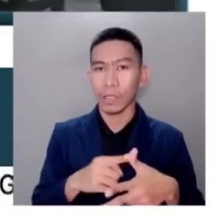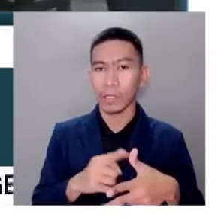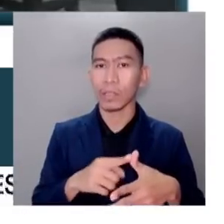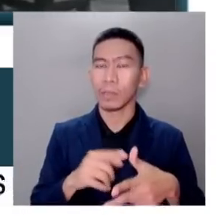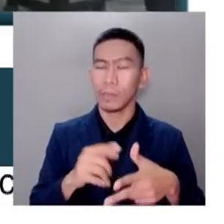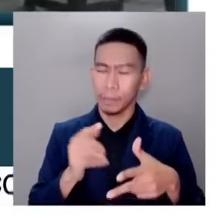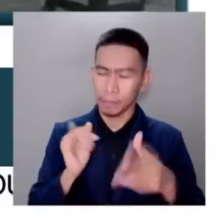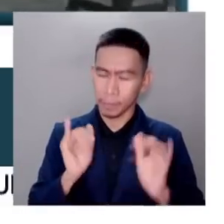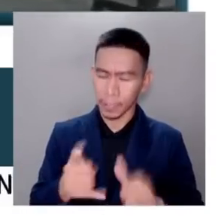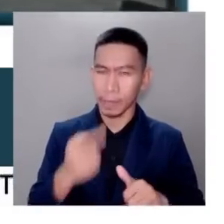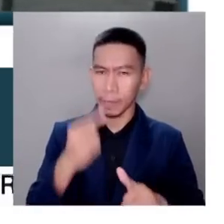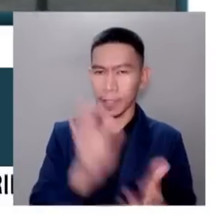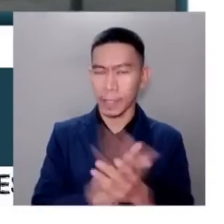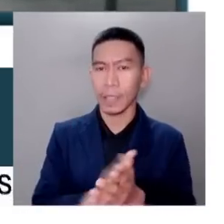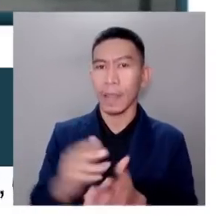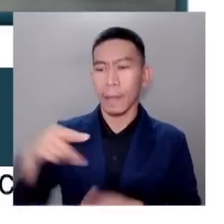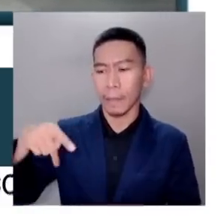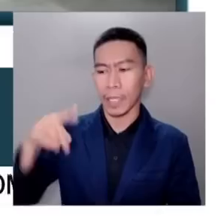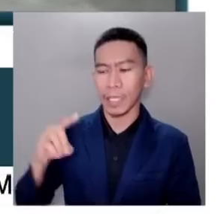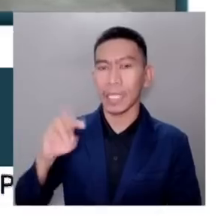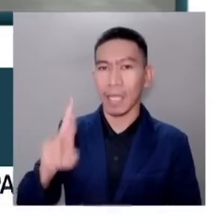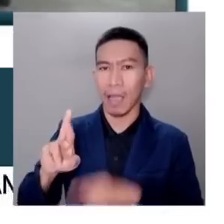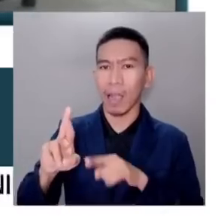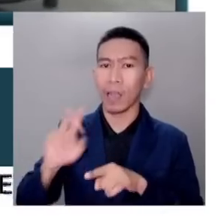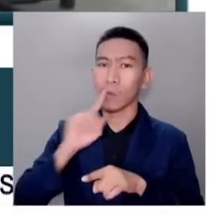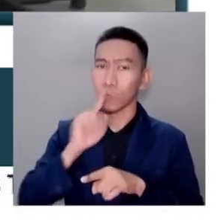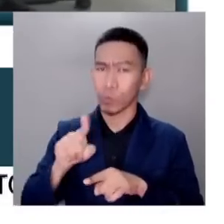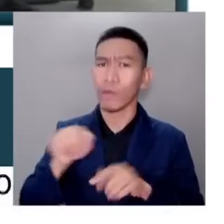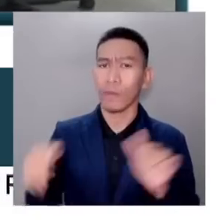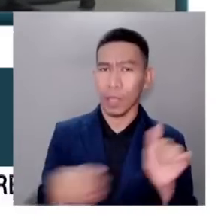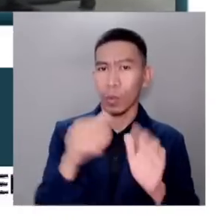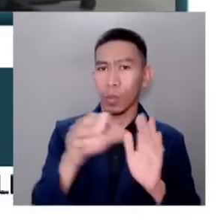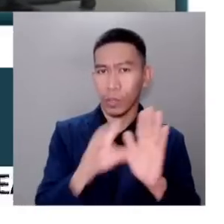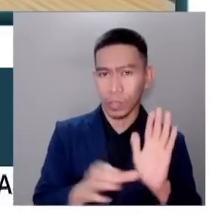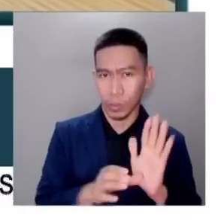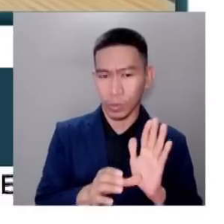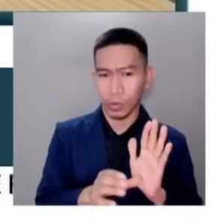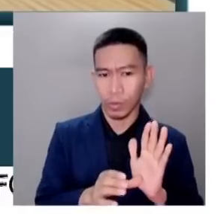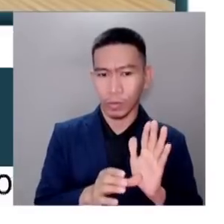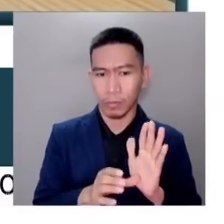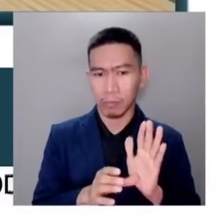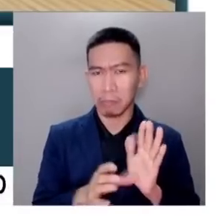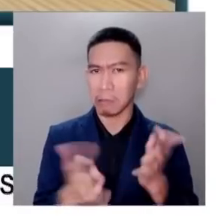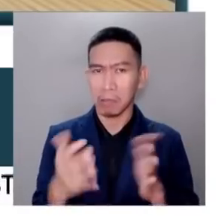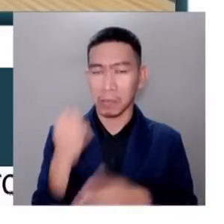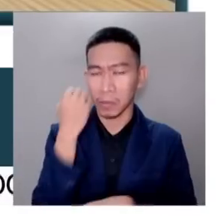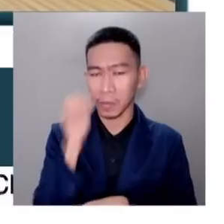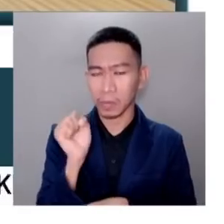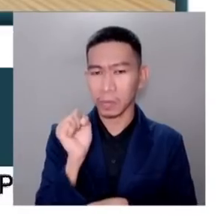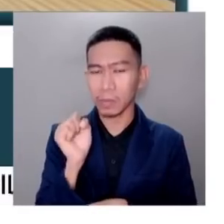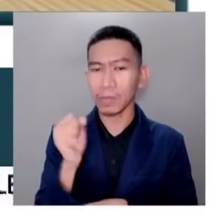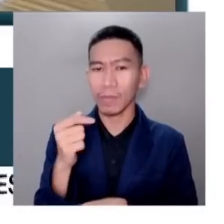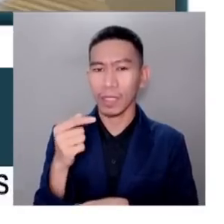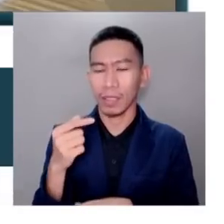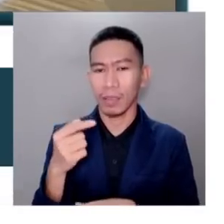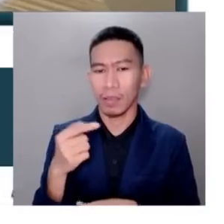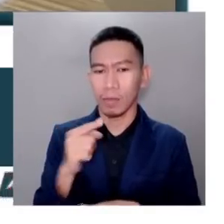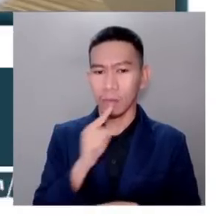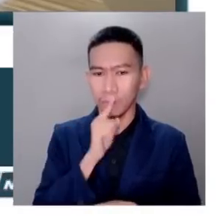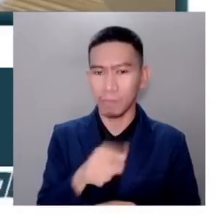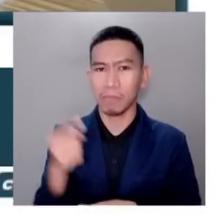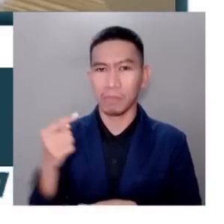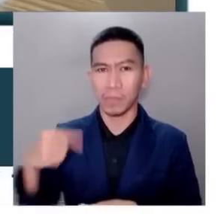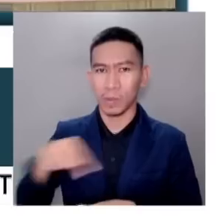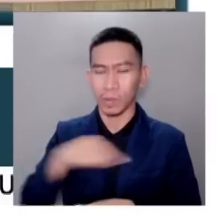agreements, the Philippine depository receipts, were constitutional. I'm pretty independence was the reason why we set up